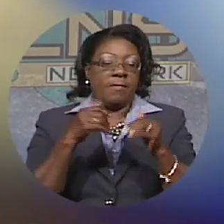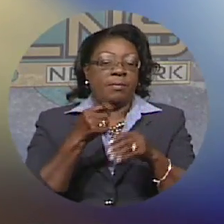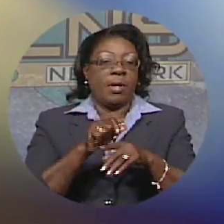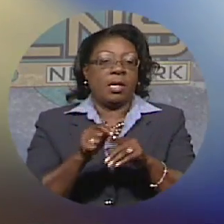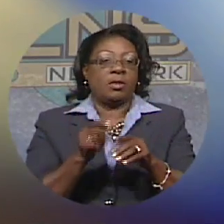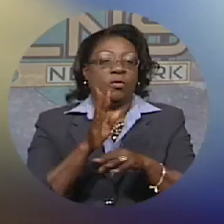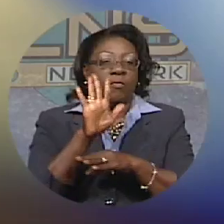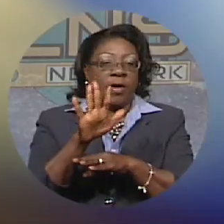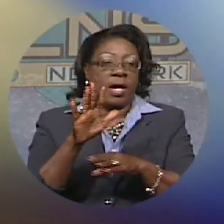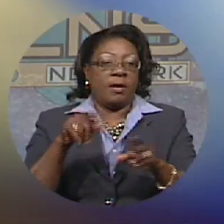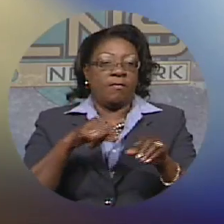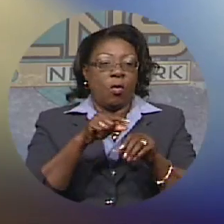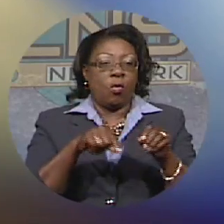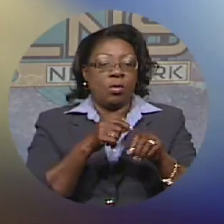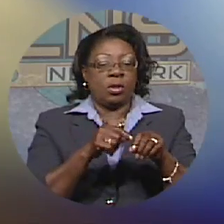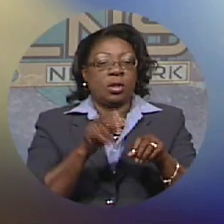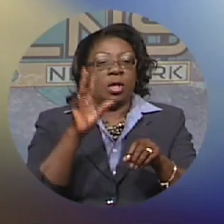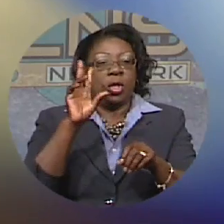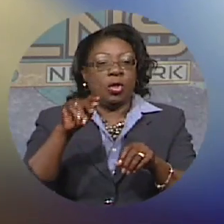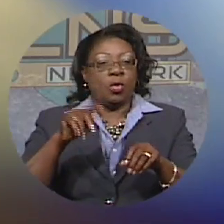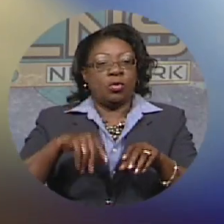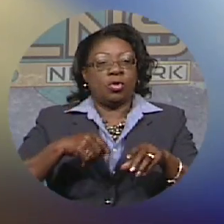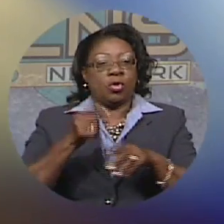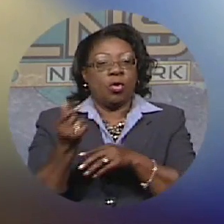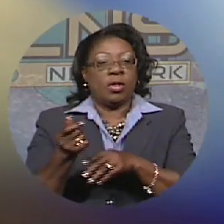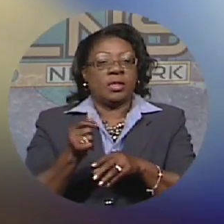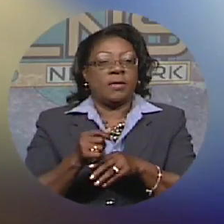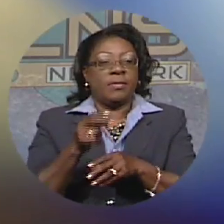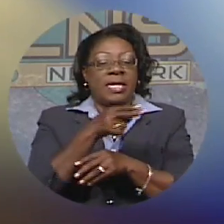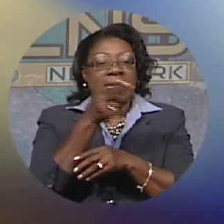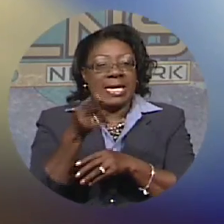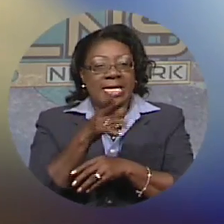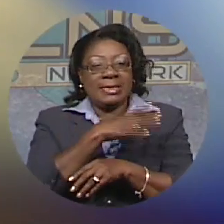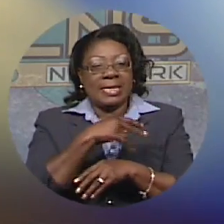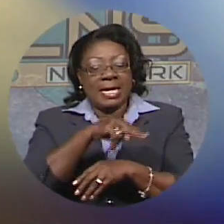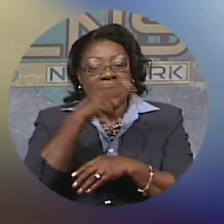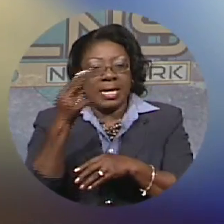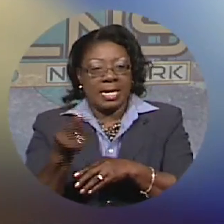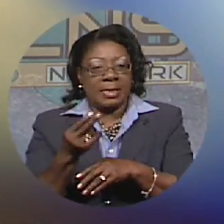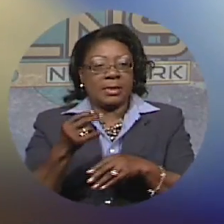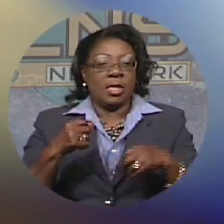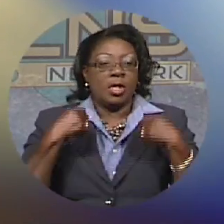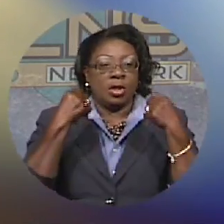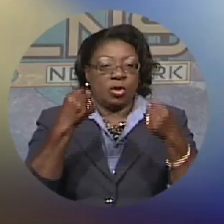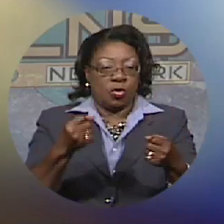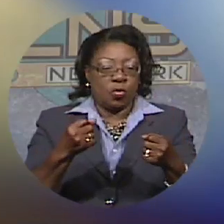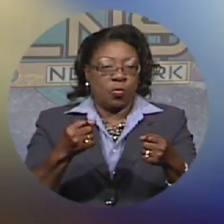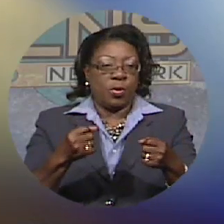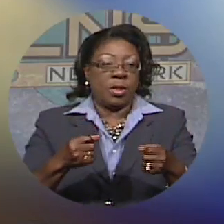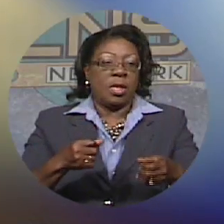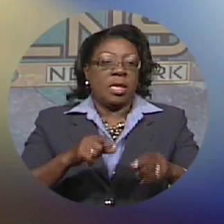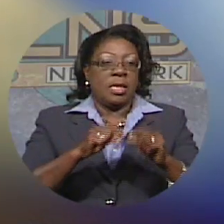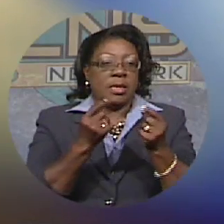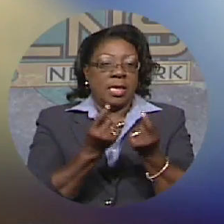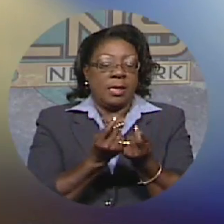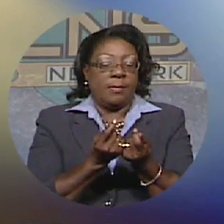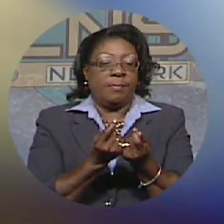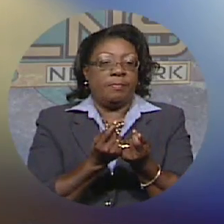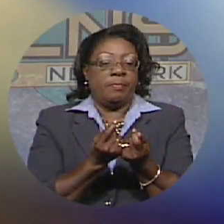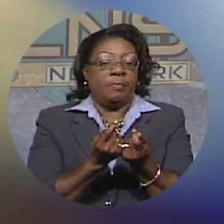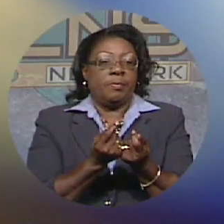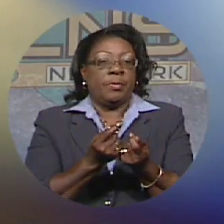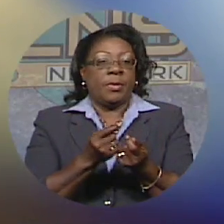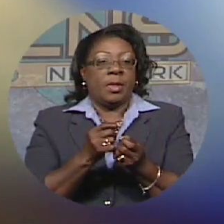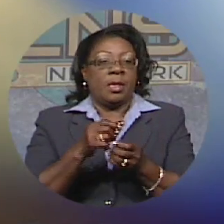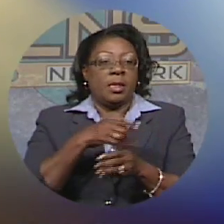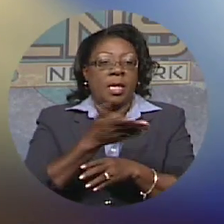5 holes. Now, no scores have been posted yet for the Higgs and Higgs Super Seniors or the Francis and Steele Perkins Seniors. Vernon Wells and